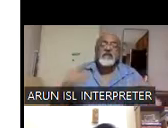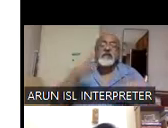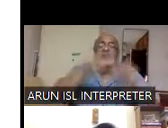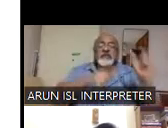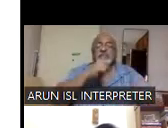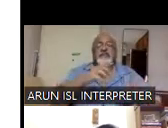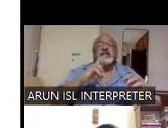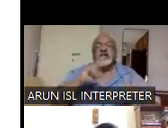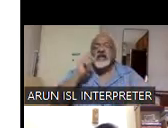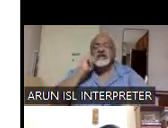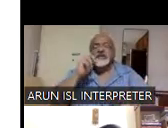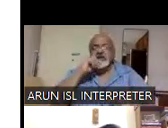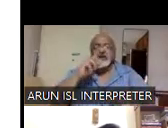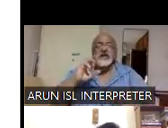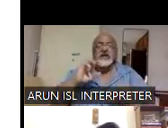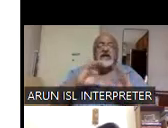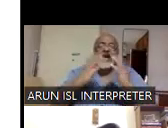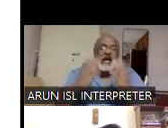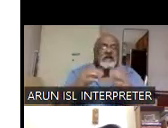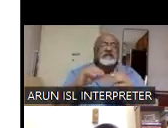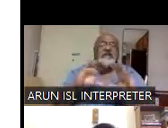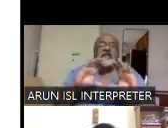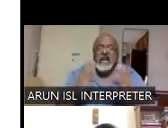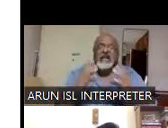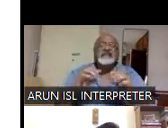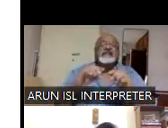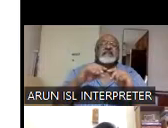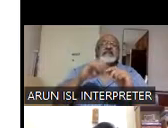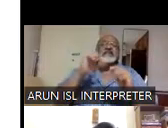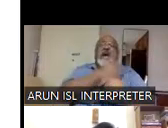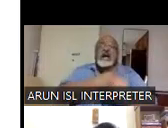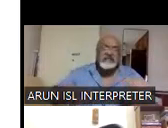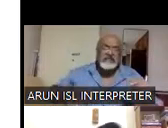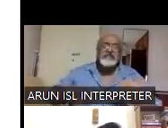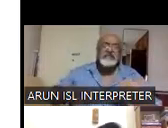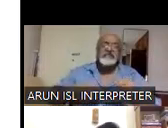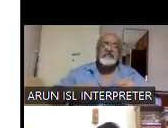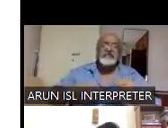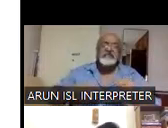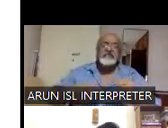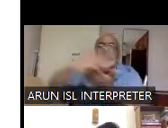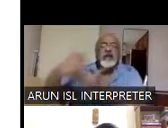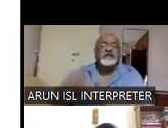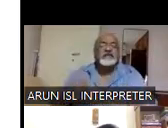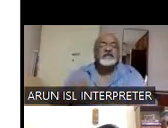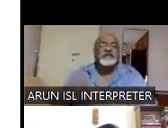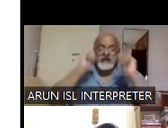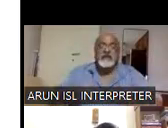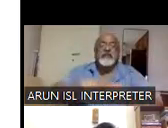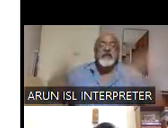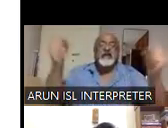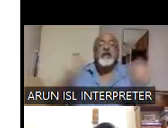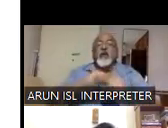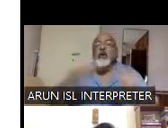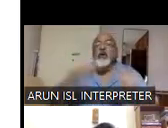gender, caste, class, borders, barriers. We have to break all this. Only thing we have to remember is we are all